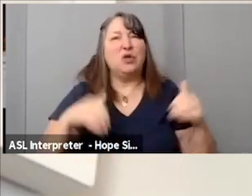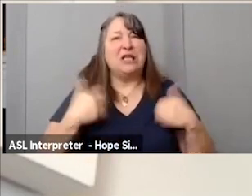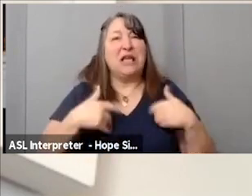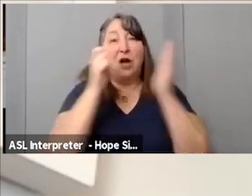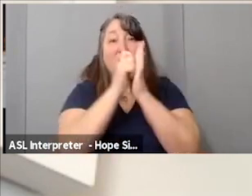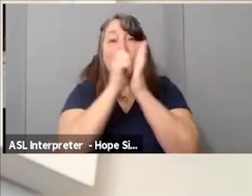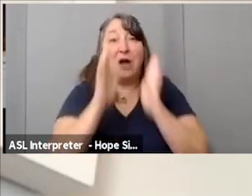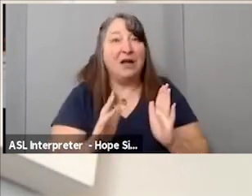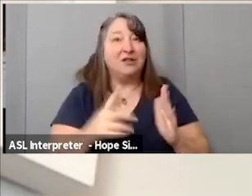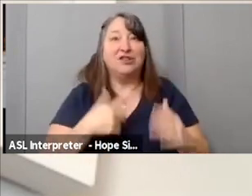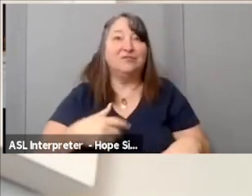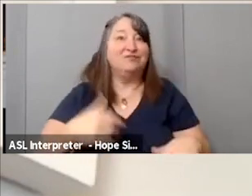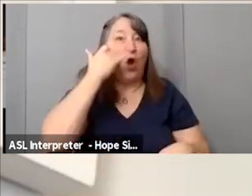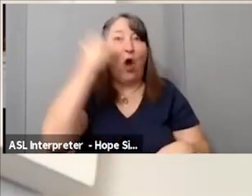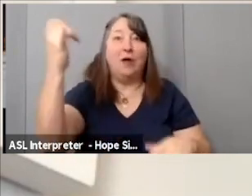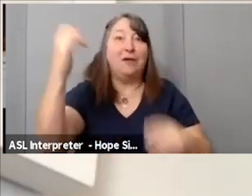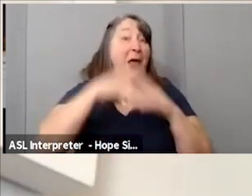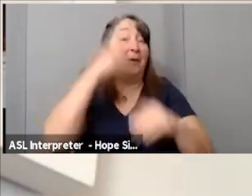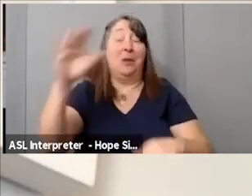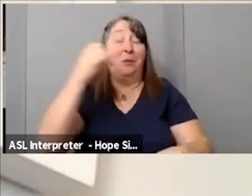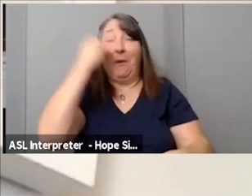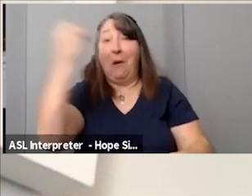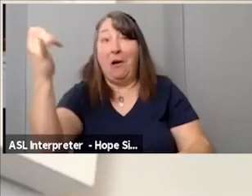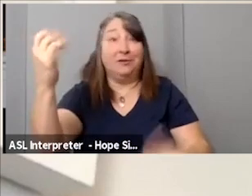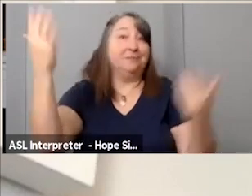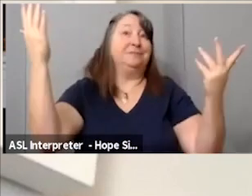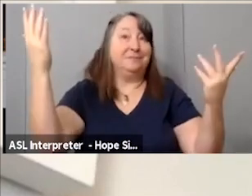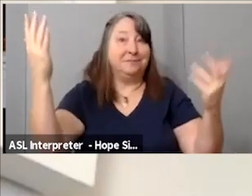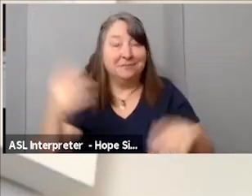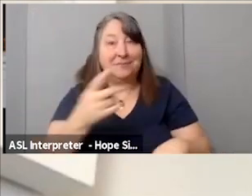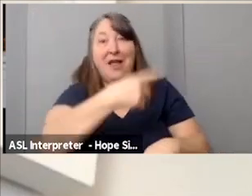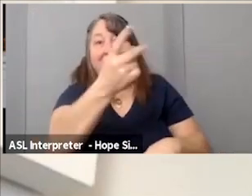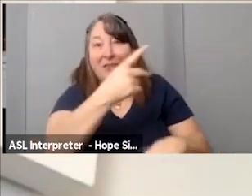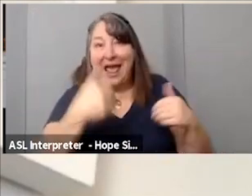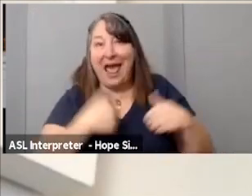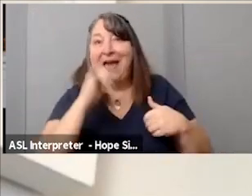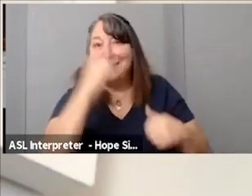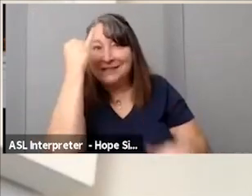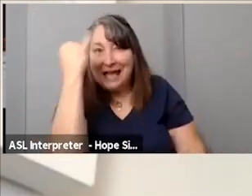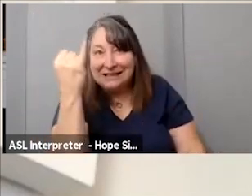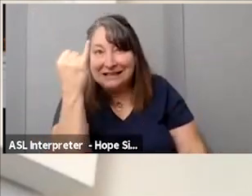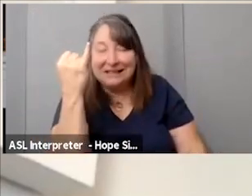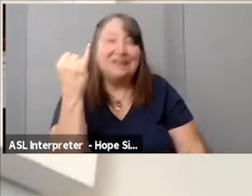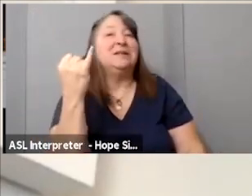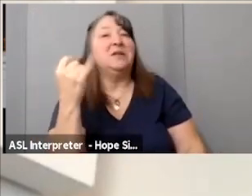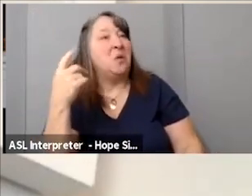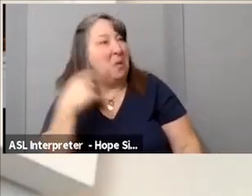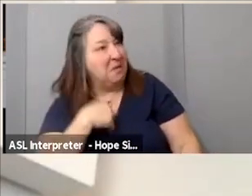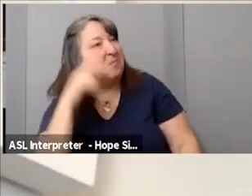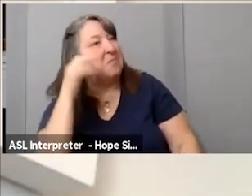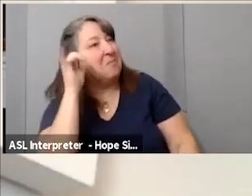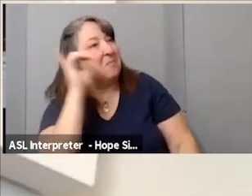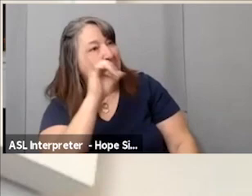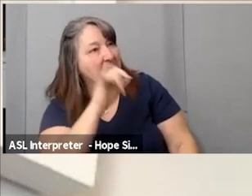just called us. And they had this idea we said, okay, well, we